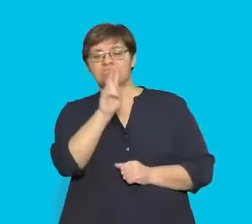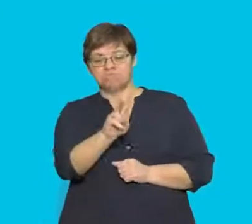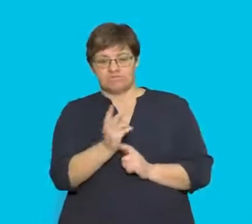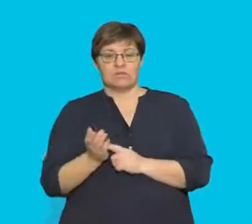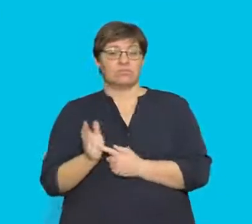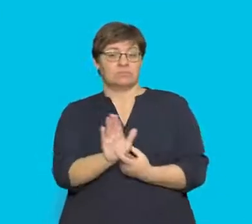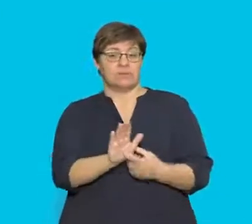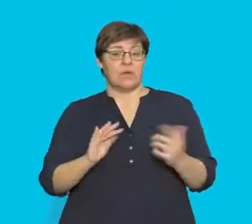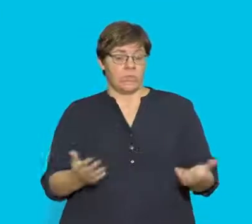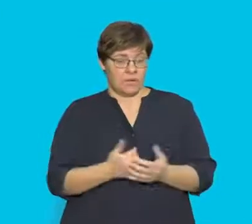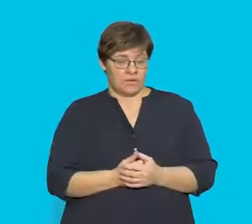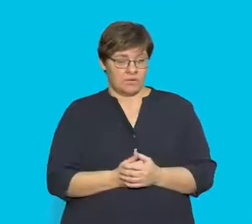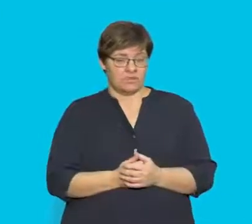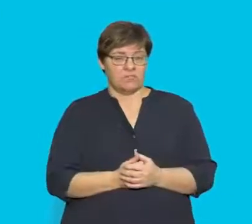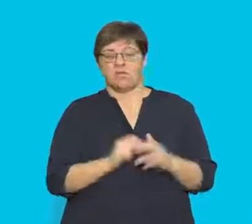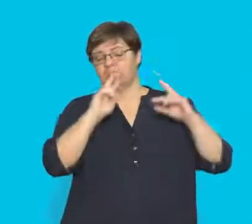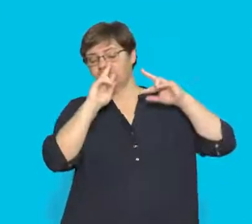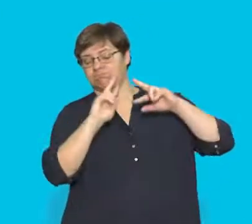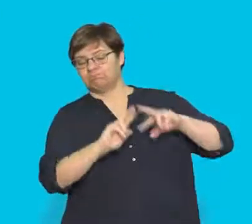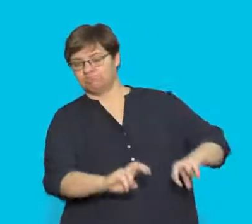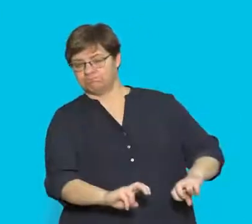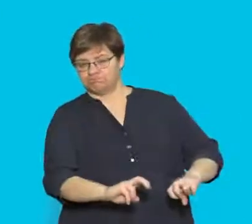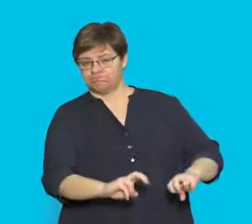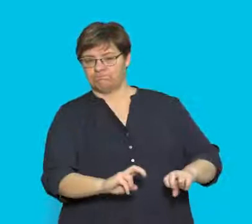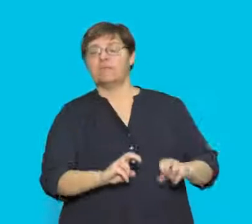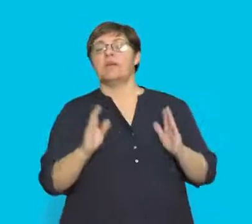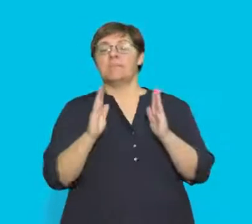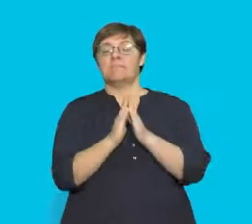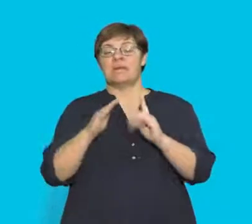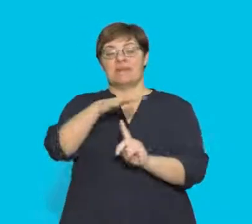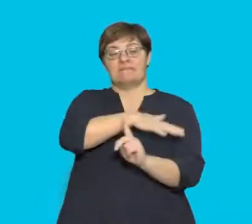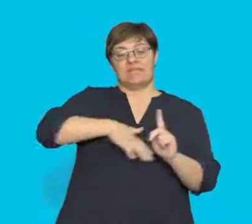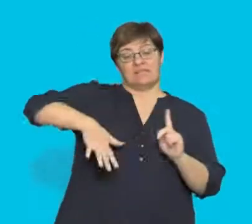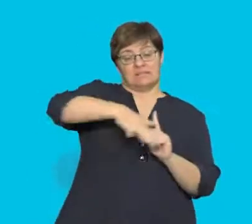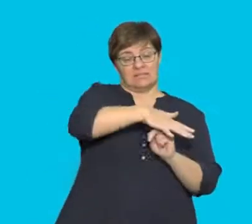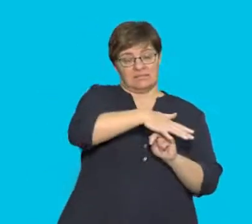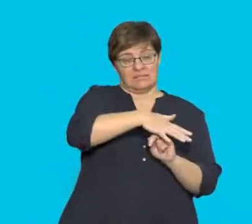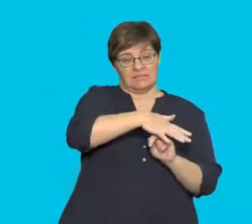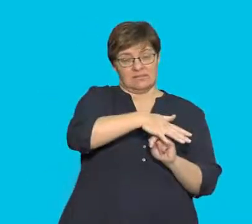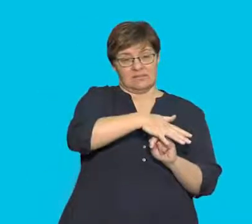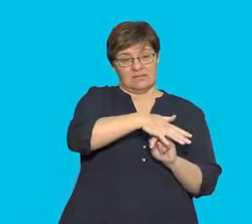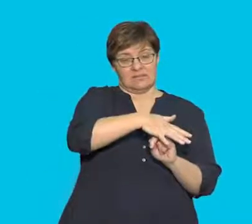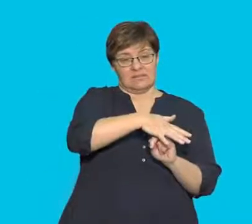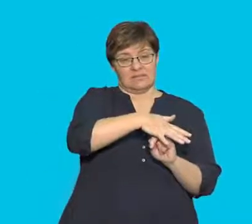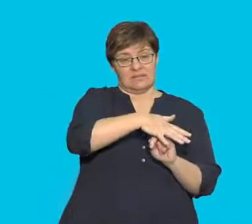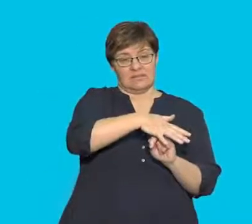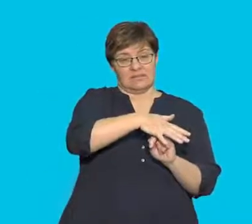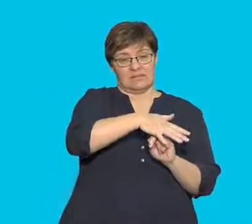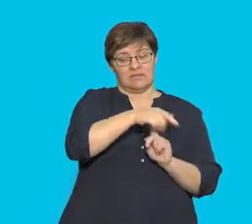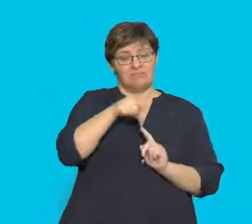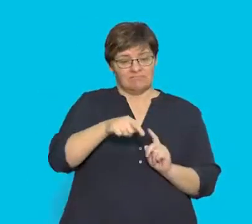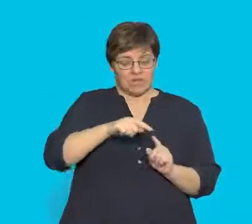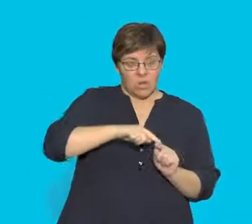of a simulation where we're going to investigate the magnetic field around